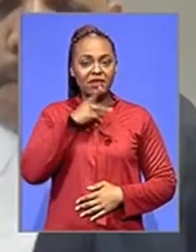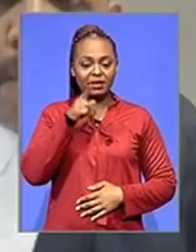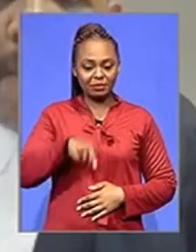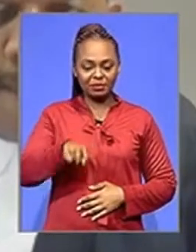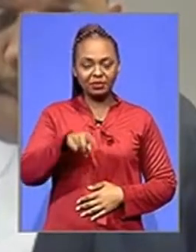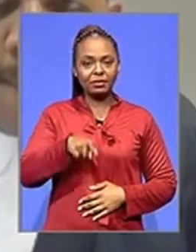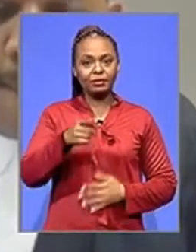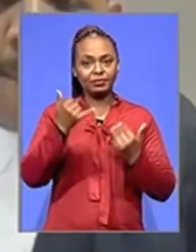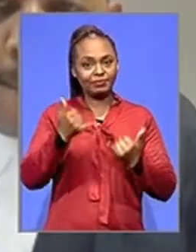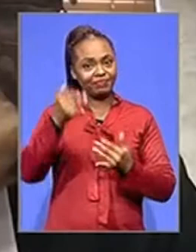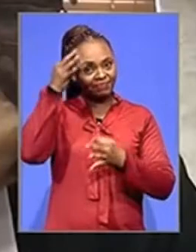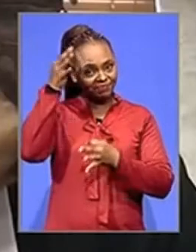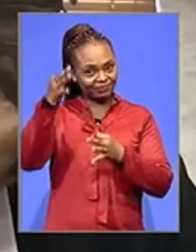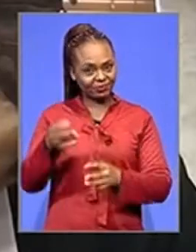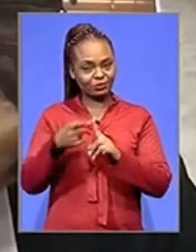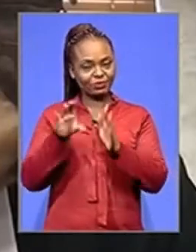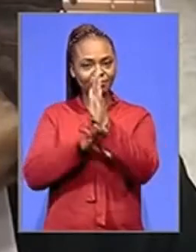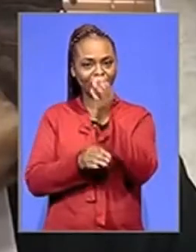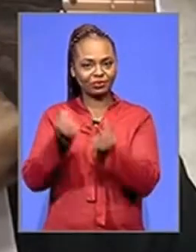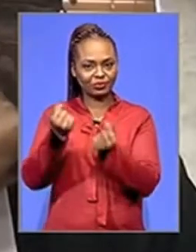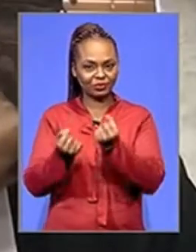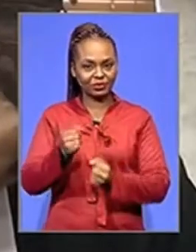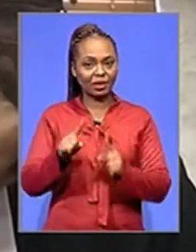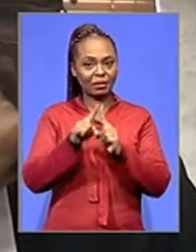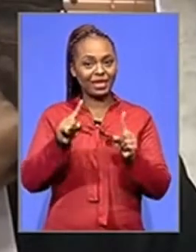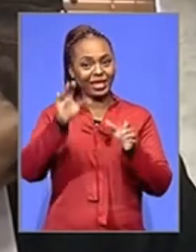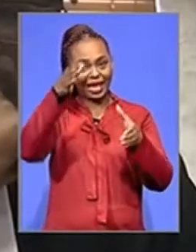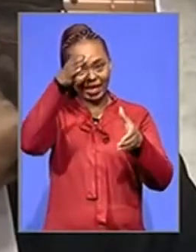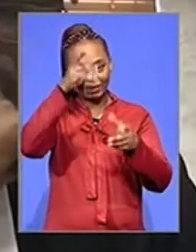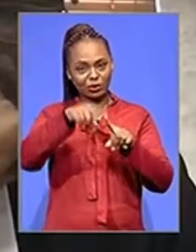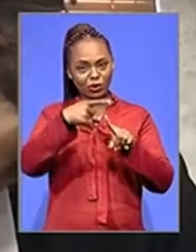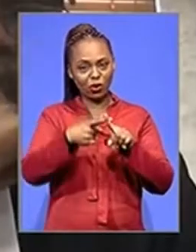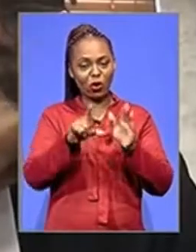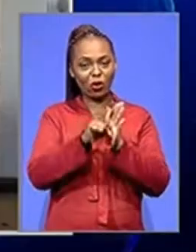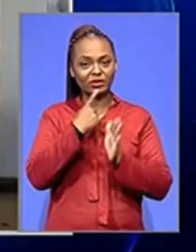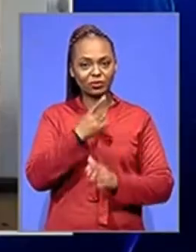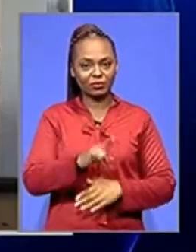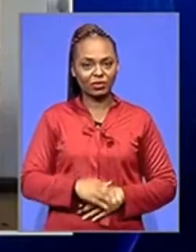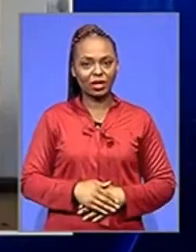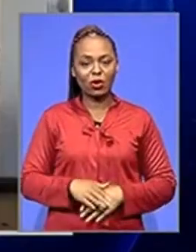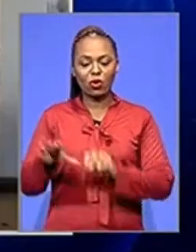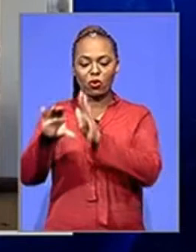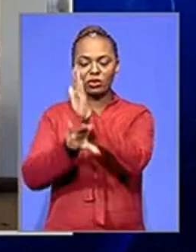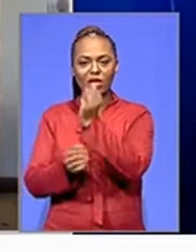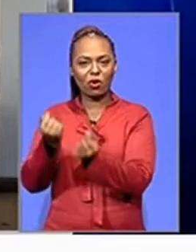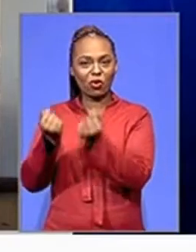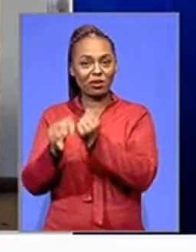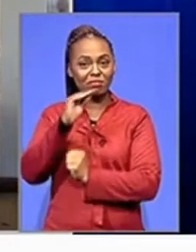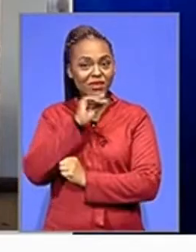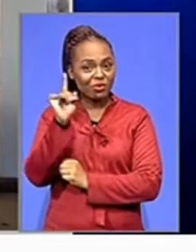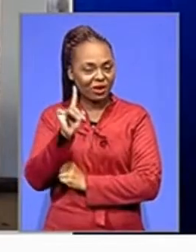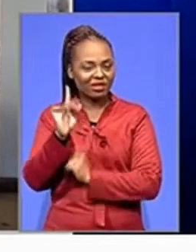ge di tlhatholola pharela ye ditsebi tsa molao di re. The Constitutional Court is obviously our highest court in the country.